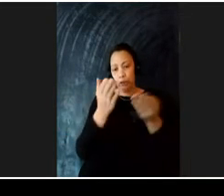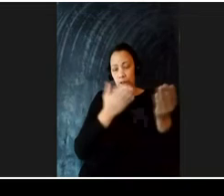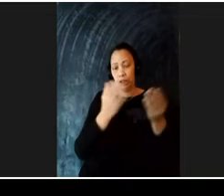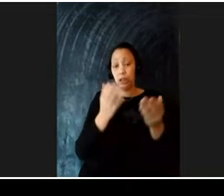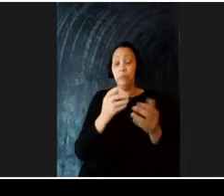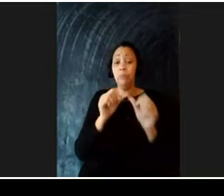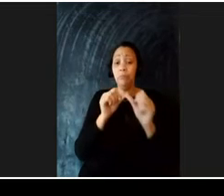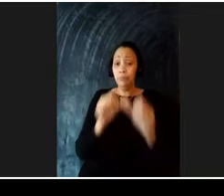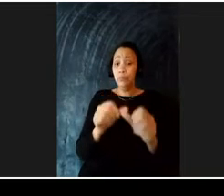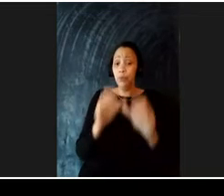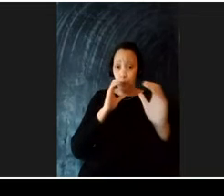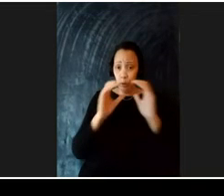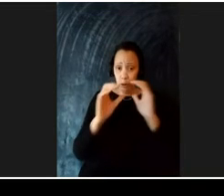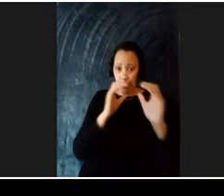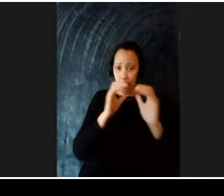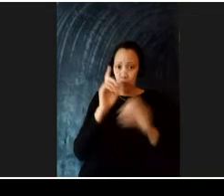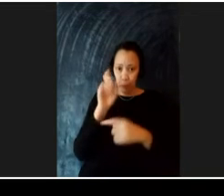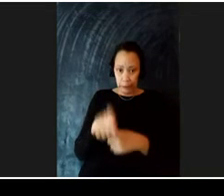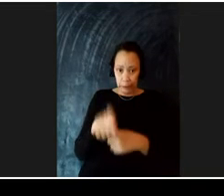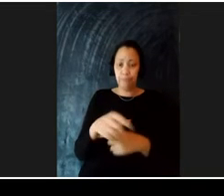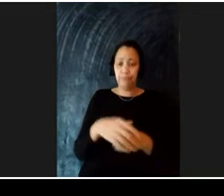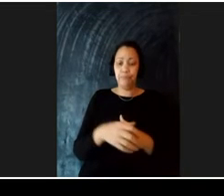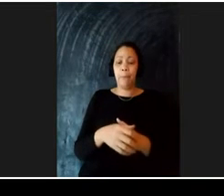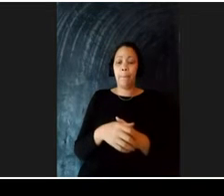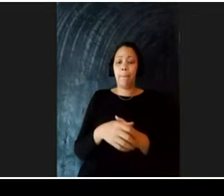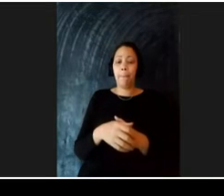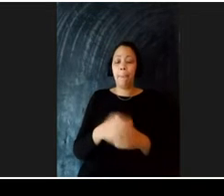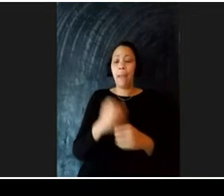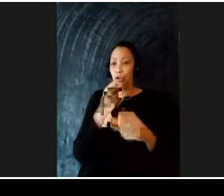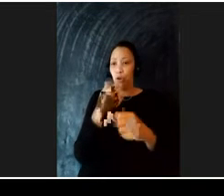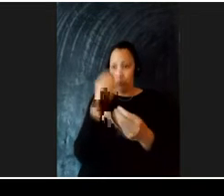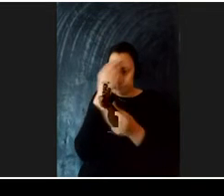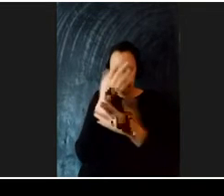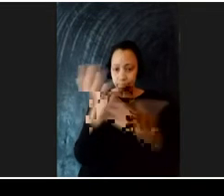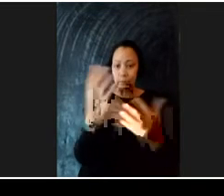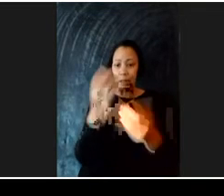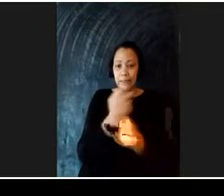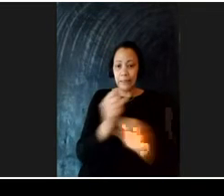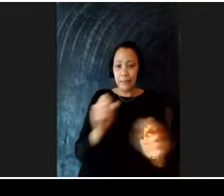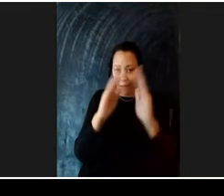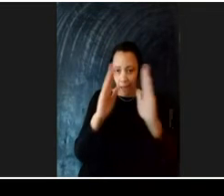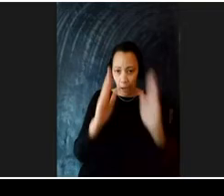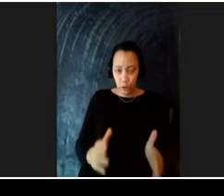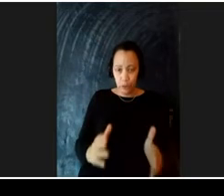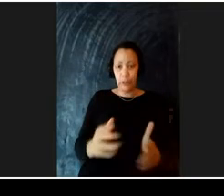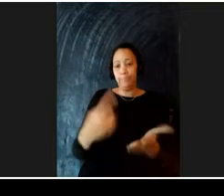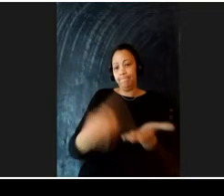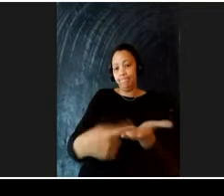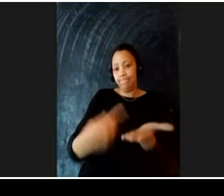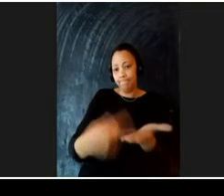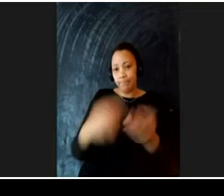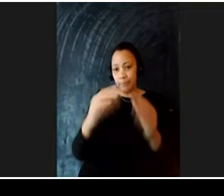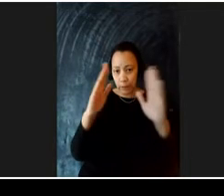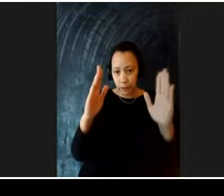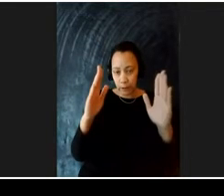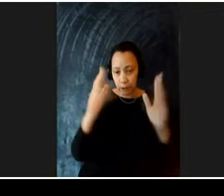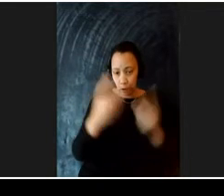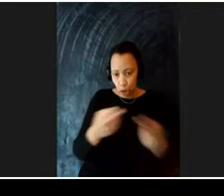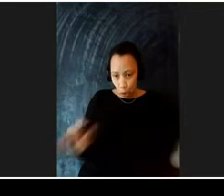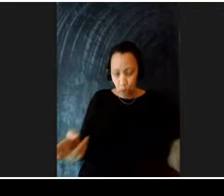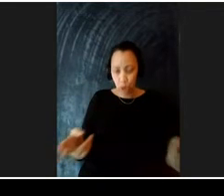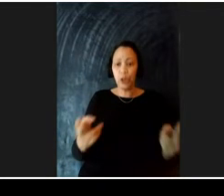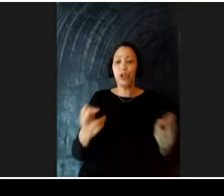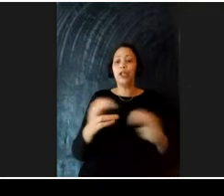technology and systems have to change listen I sit on a National Domestic Violence Hotline advisory Council they have over 400,000